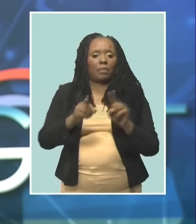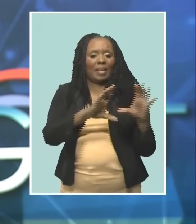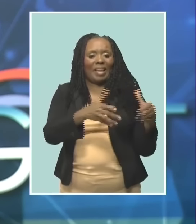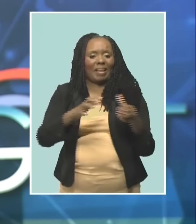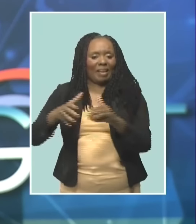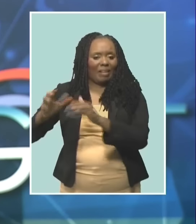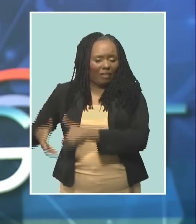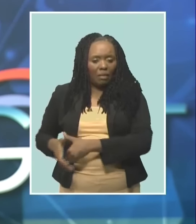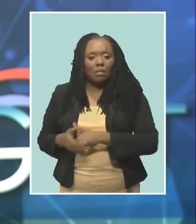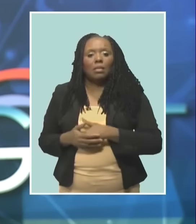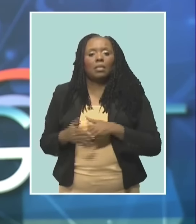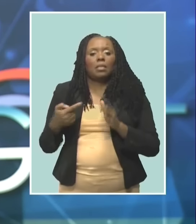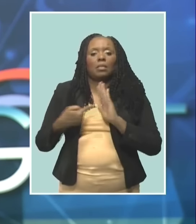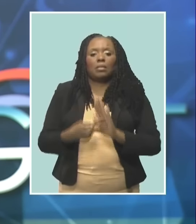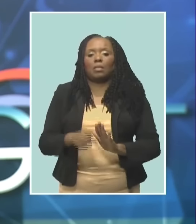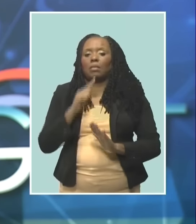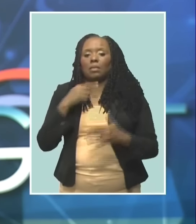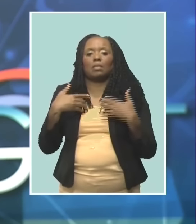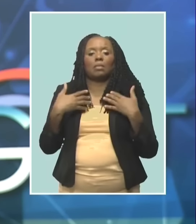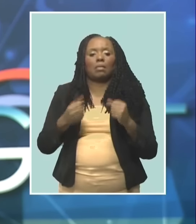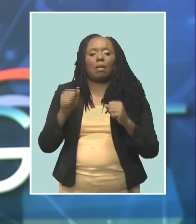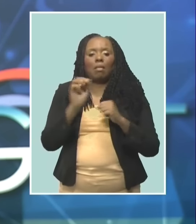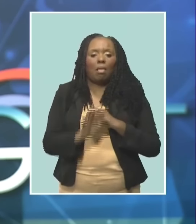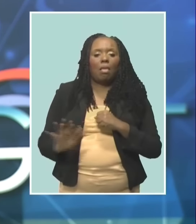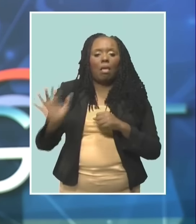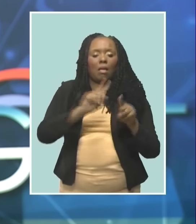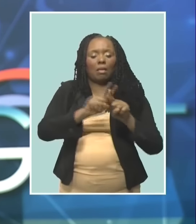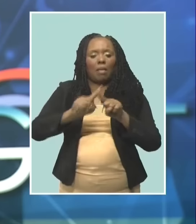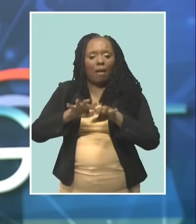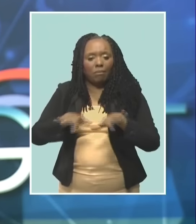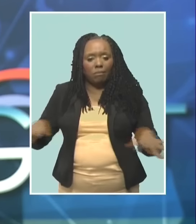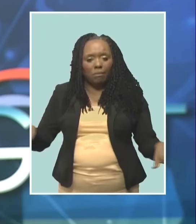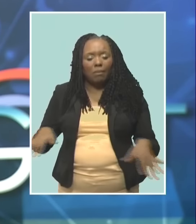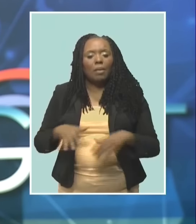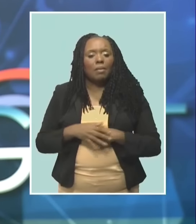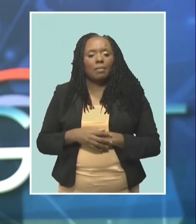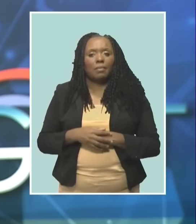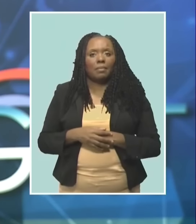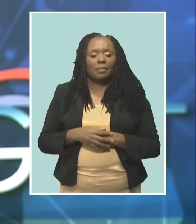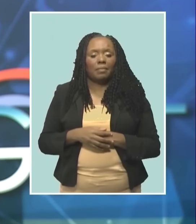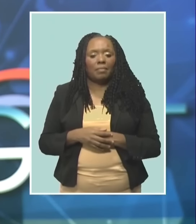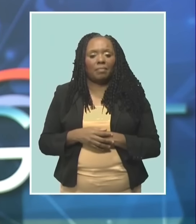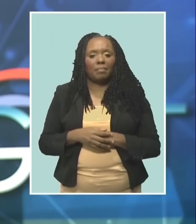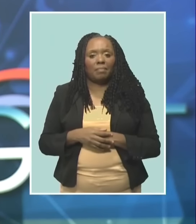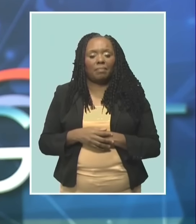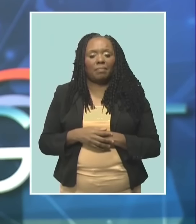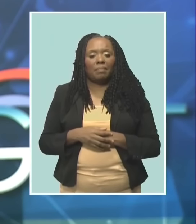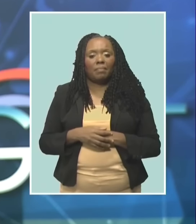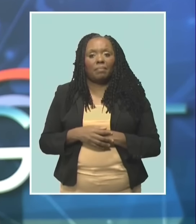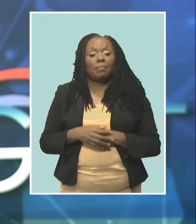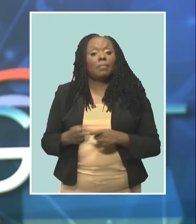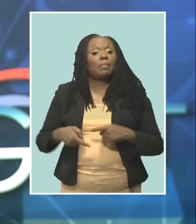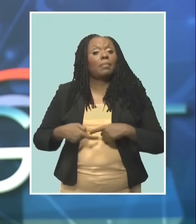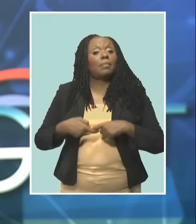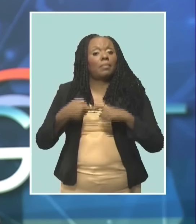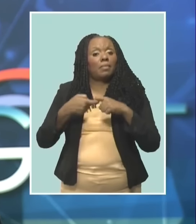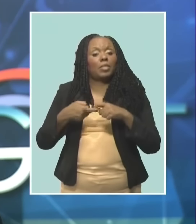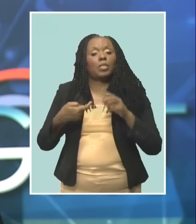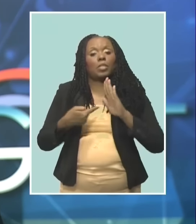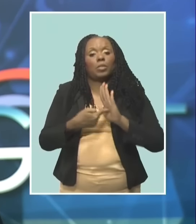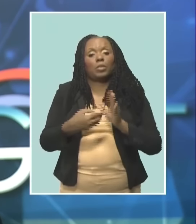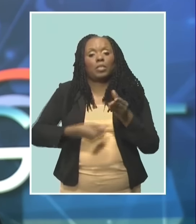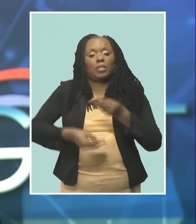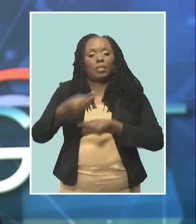categories, demonstrating this bench strength across the Harris Paints range. Time now for tonight's